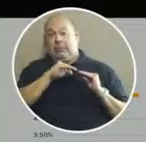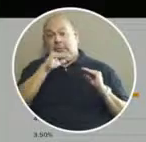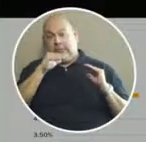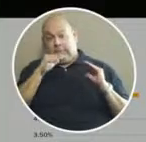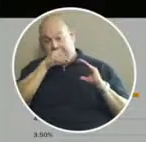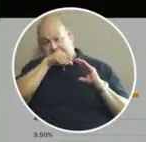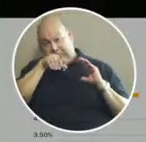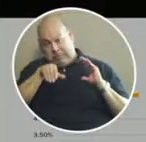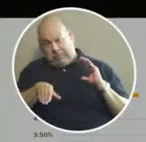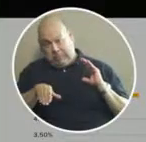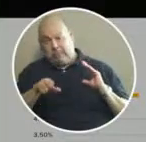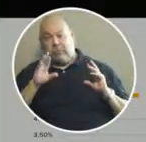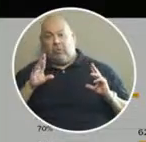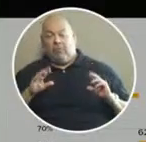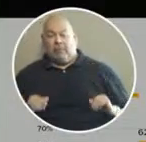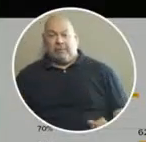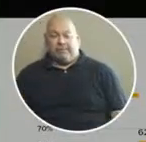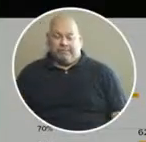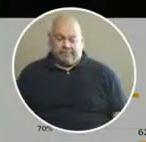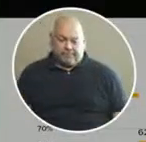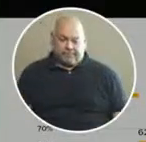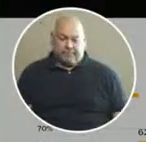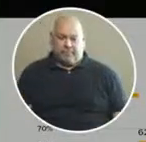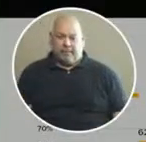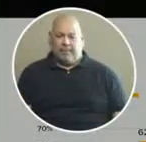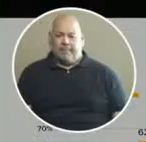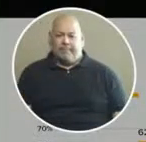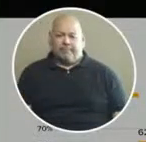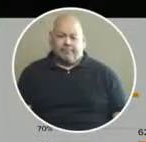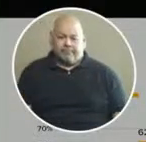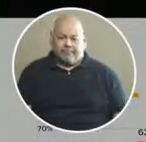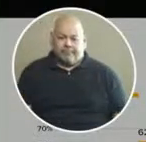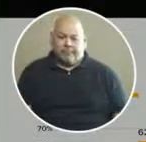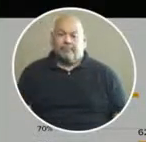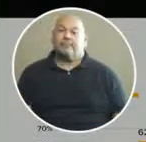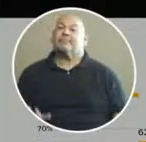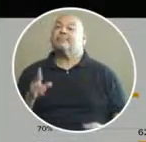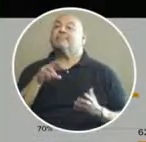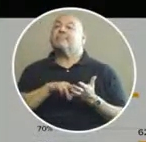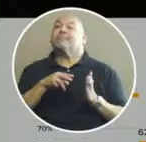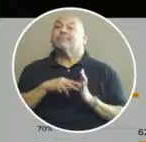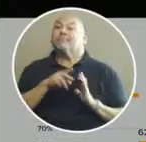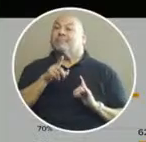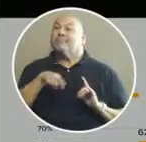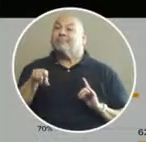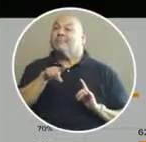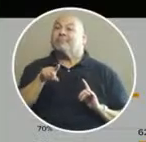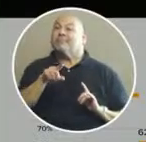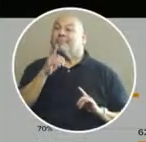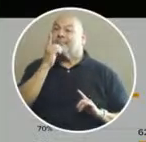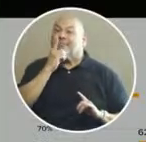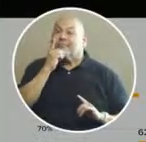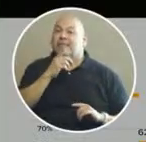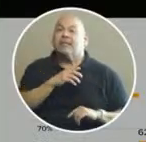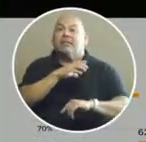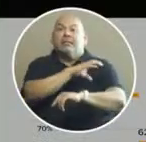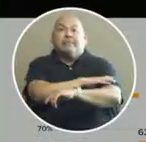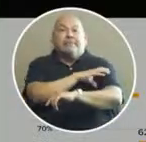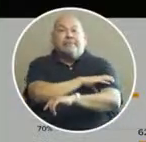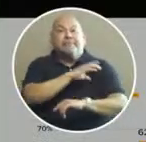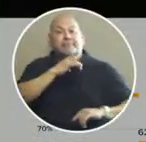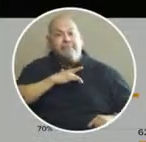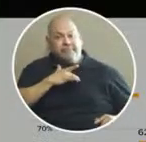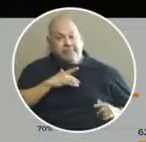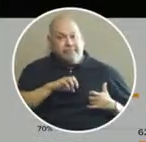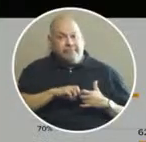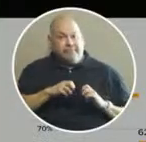stable. Next slide, please. The underlying conditions at the time of death, we see that high